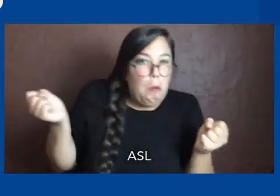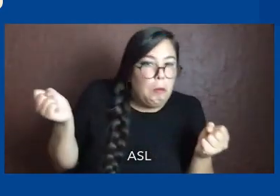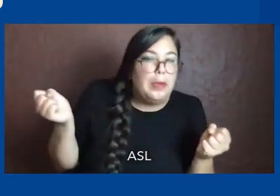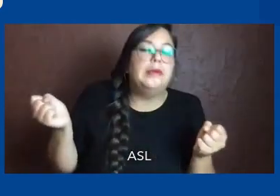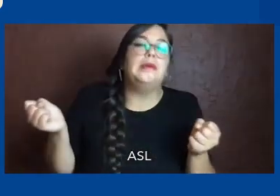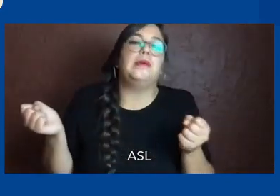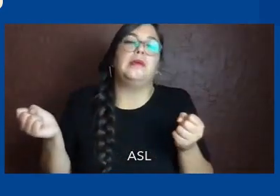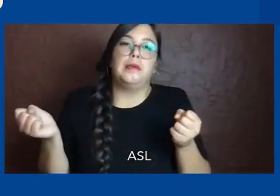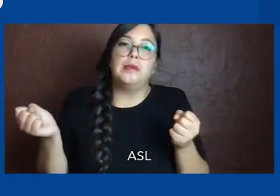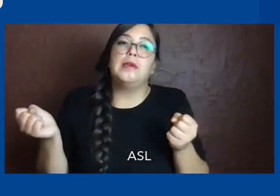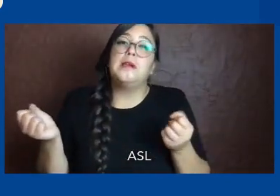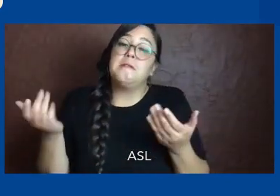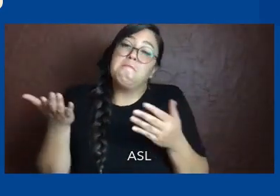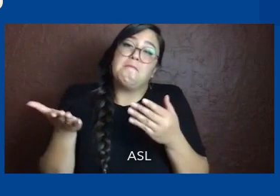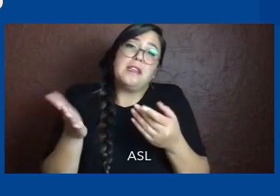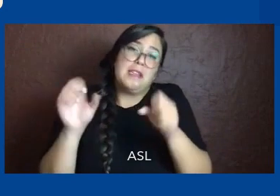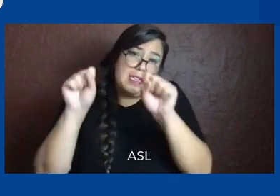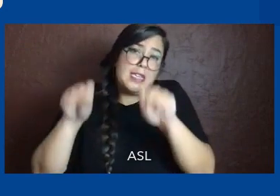being